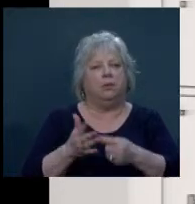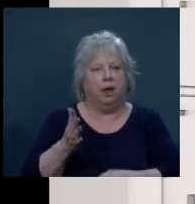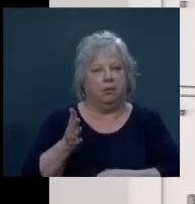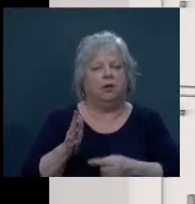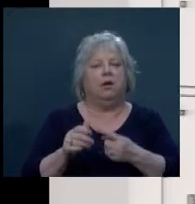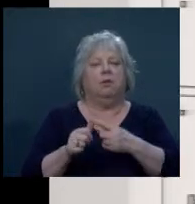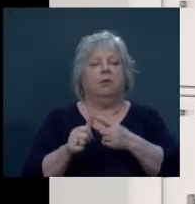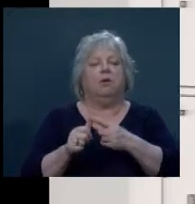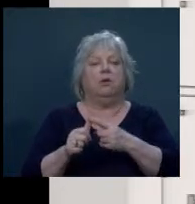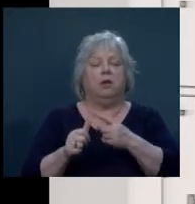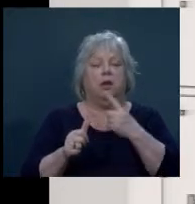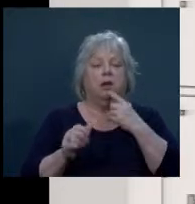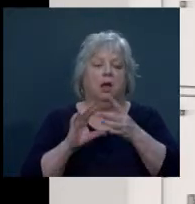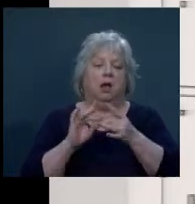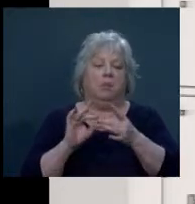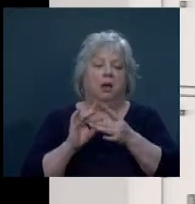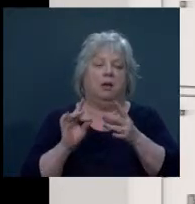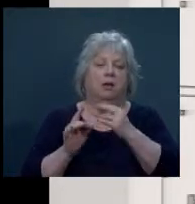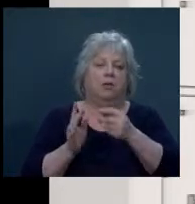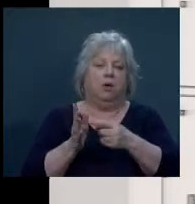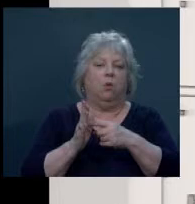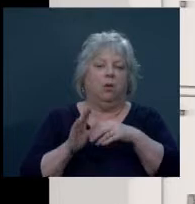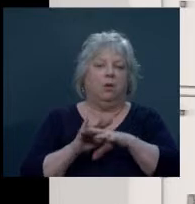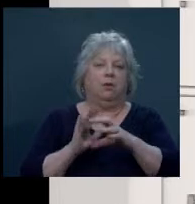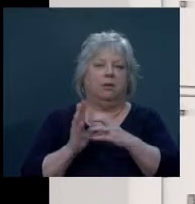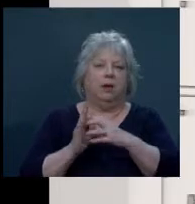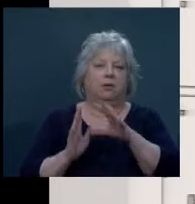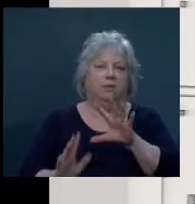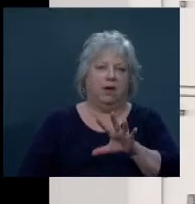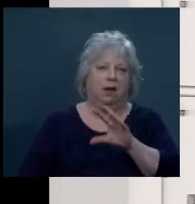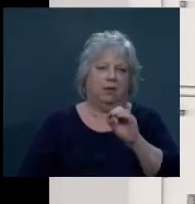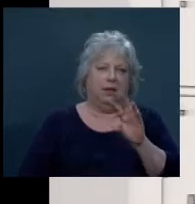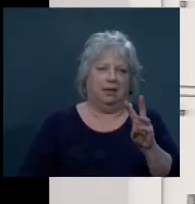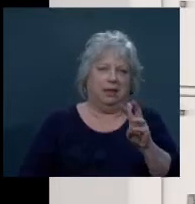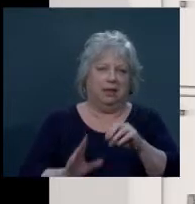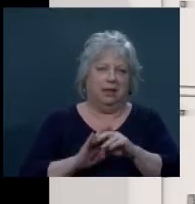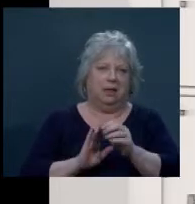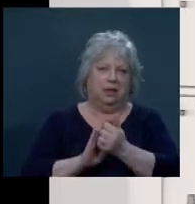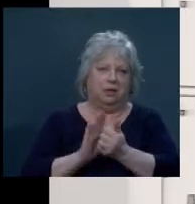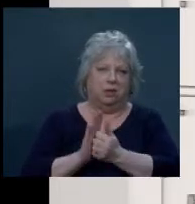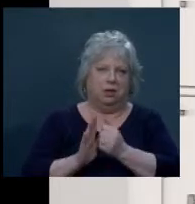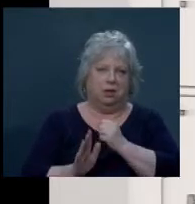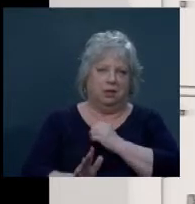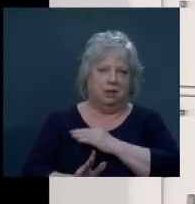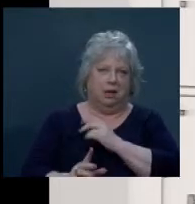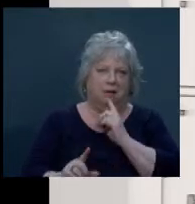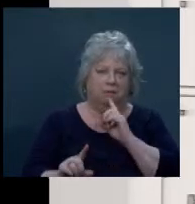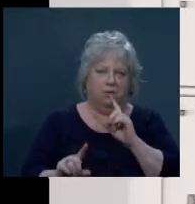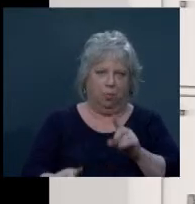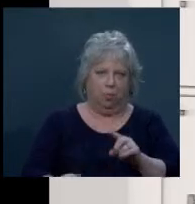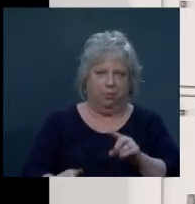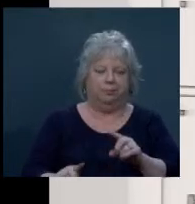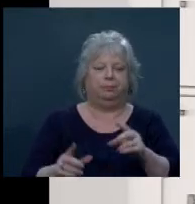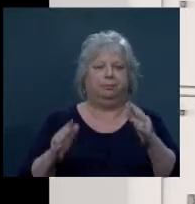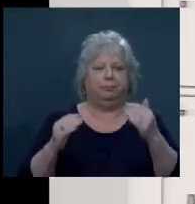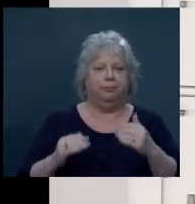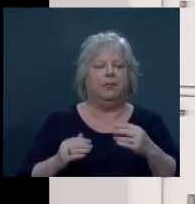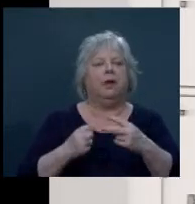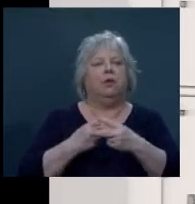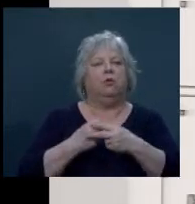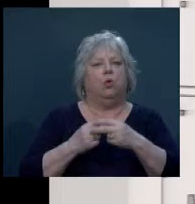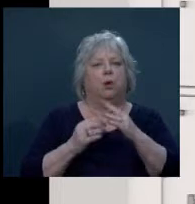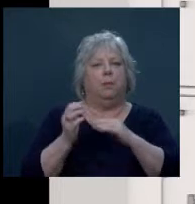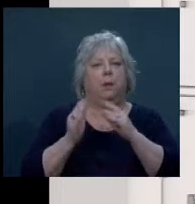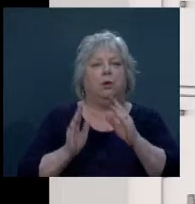being compliance with the comments and conditions outlined in sections 5 and 6 of the agenda staff report. The storage building is to be